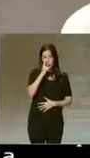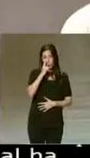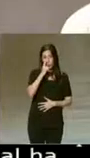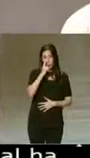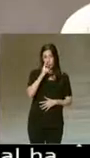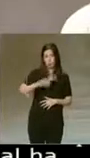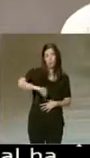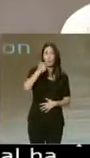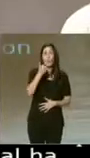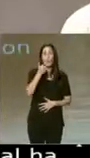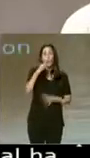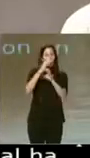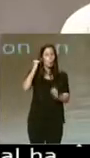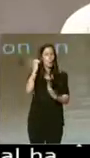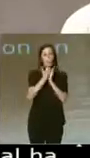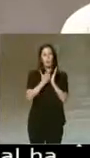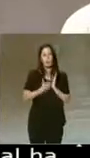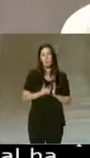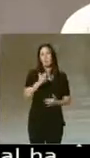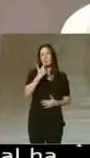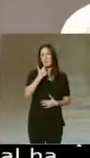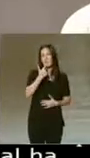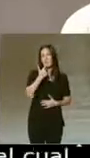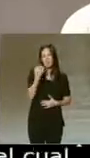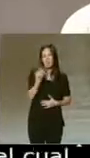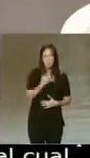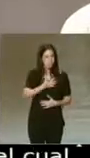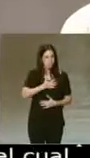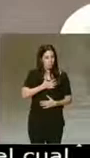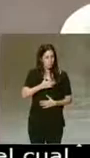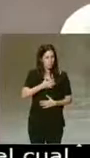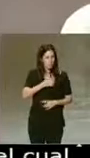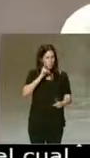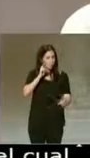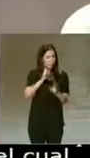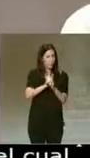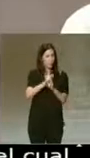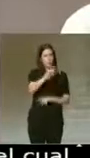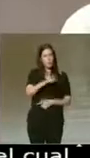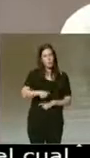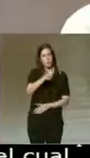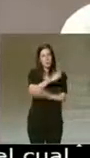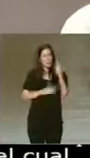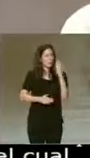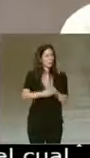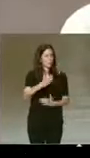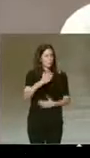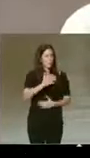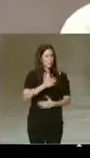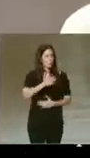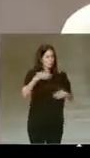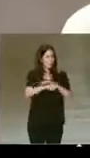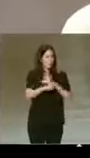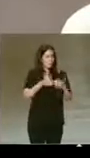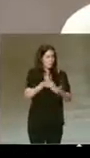the 28th adopted and passed a protocol by saying that it cannot block the